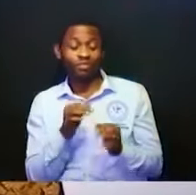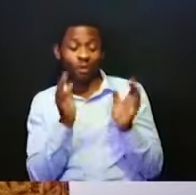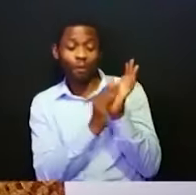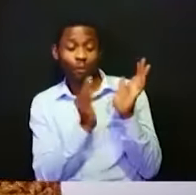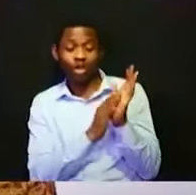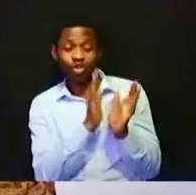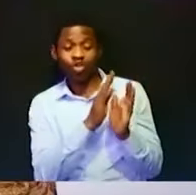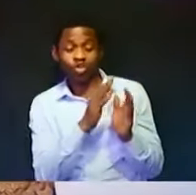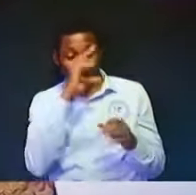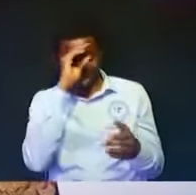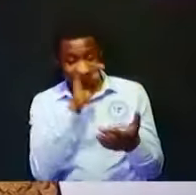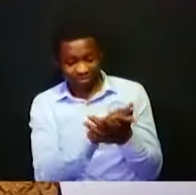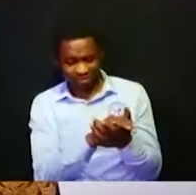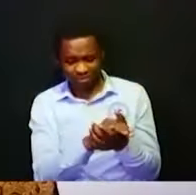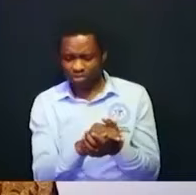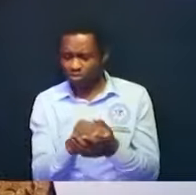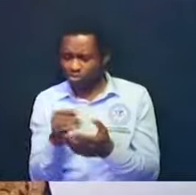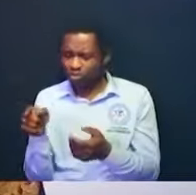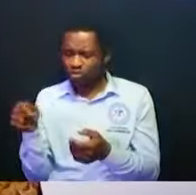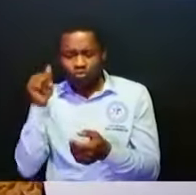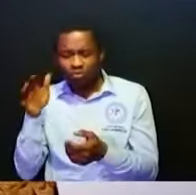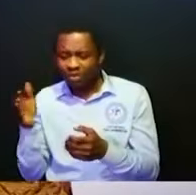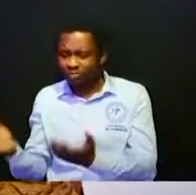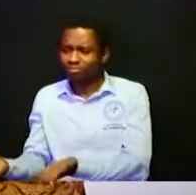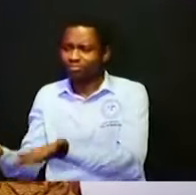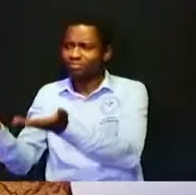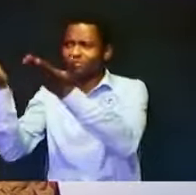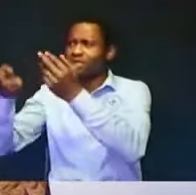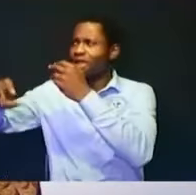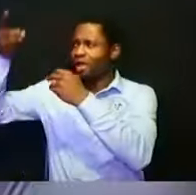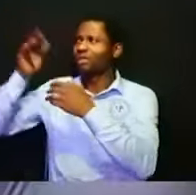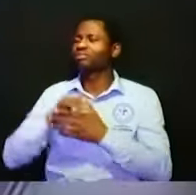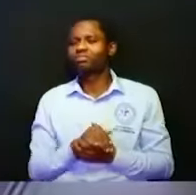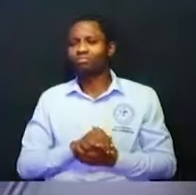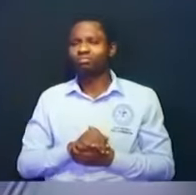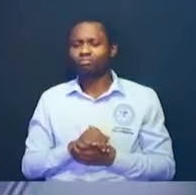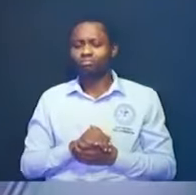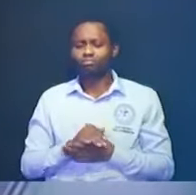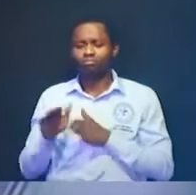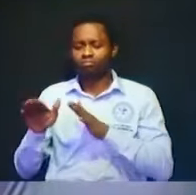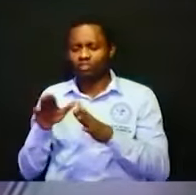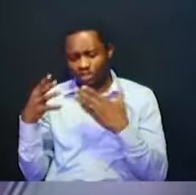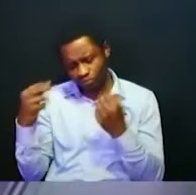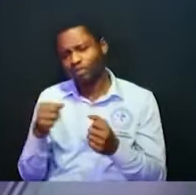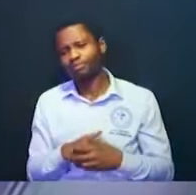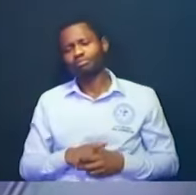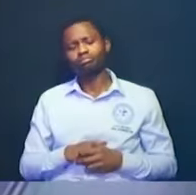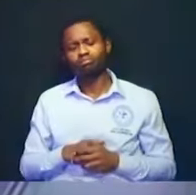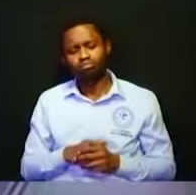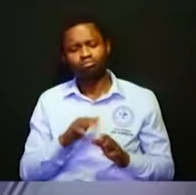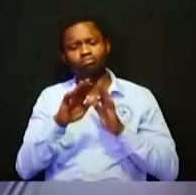wo yi ni kunu no aya wode no betena pakan mu carry yourself well. Omodin so be hwe ohusu yi.